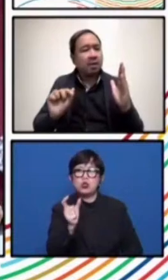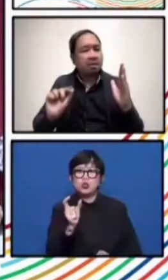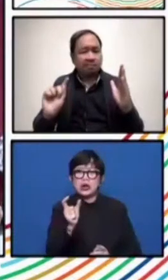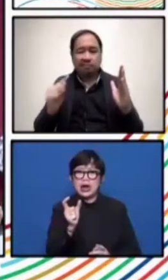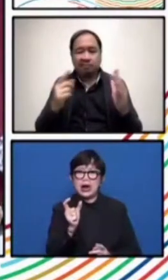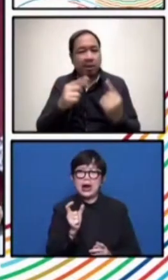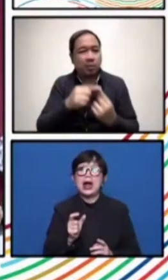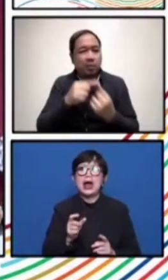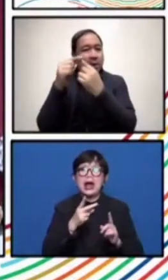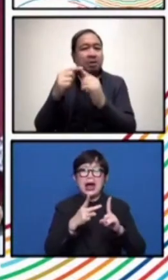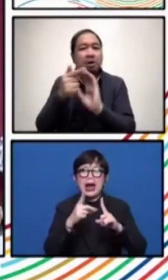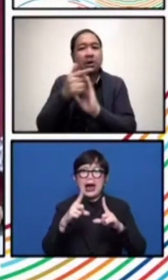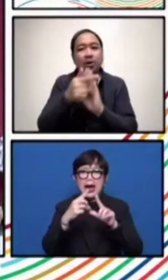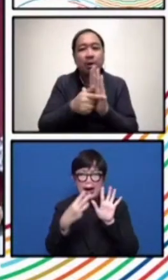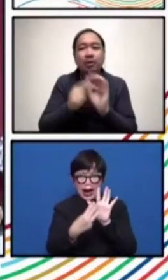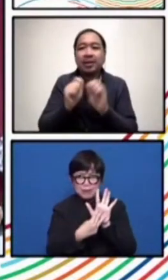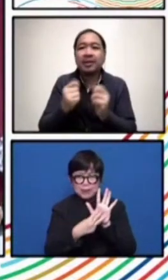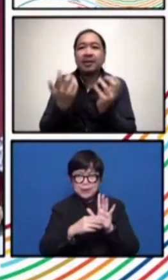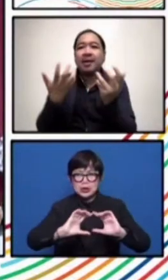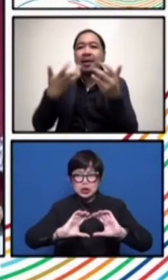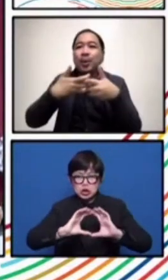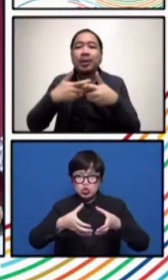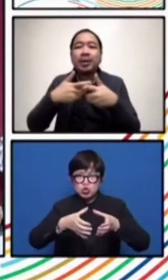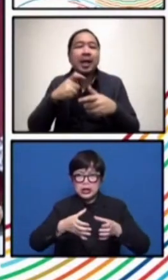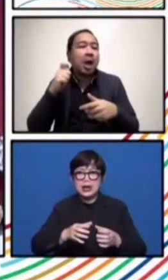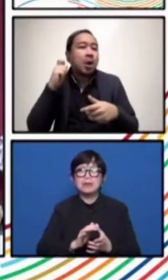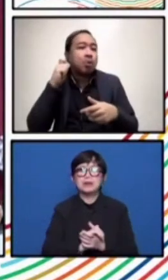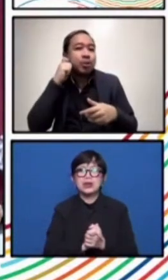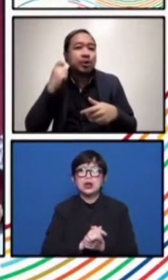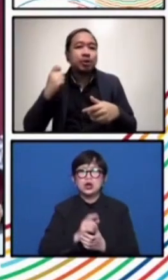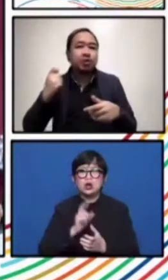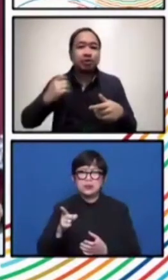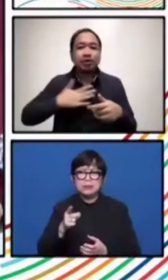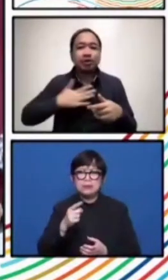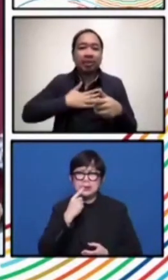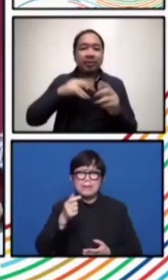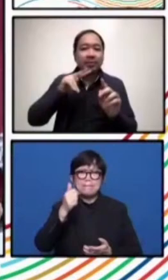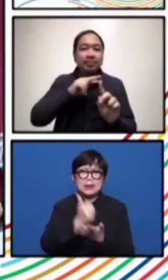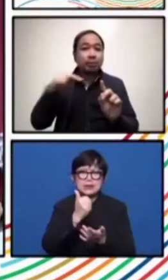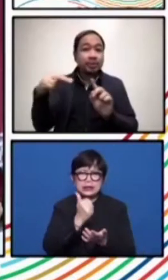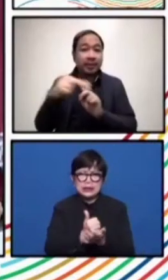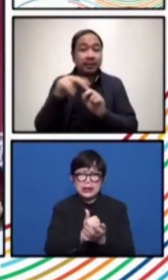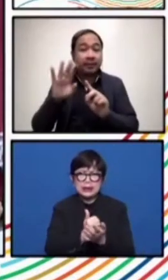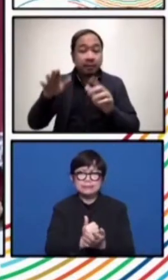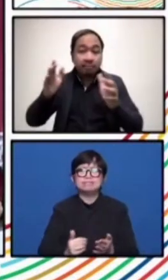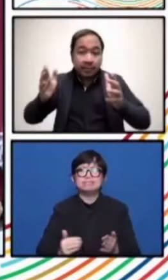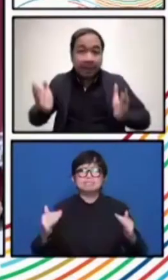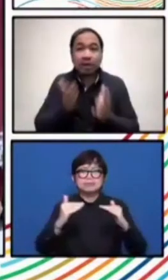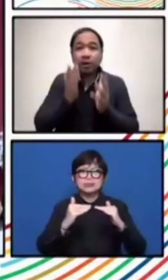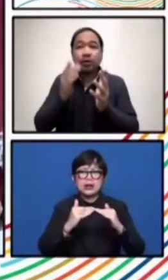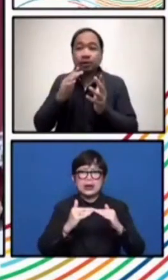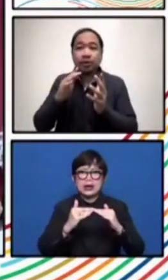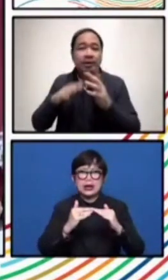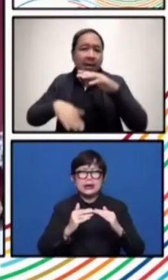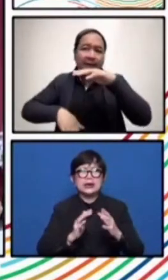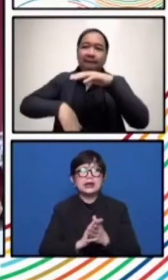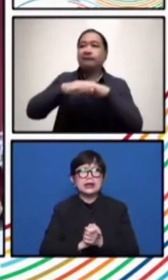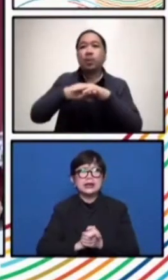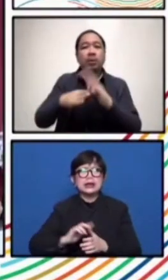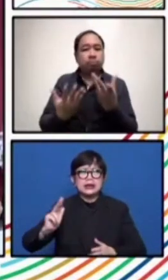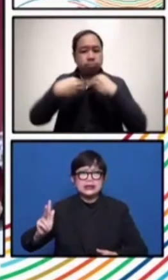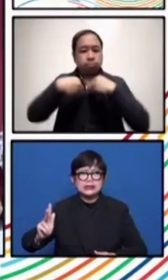to incorporate the gender perspective in all effort to promote the full enjoyment of Human Rights